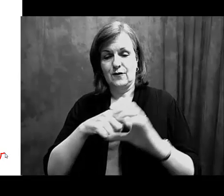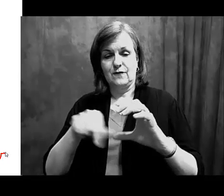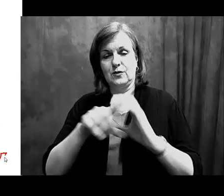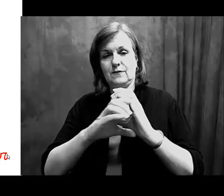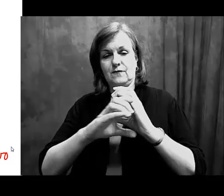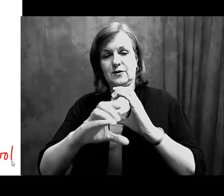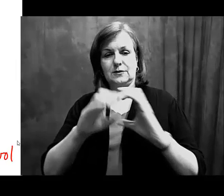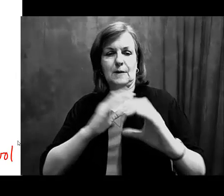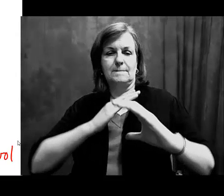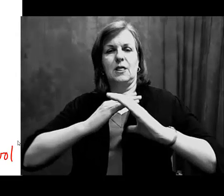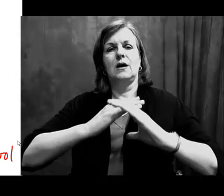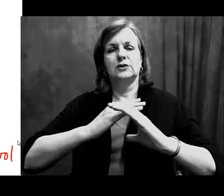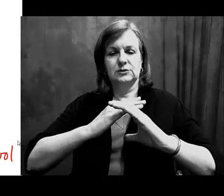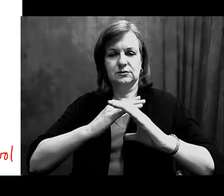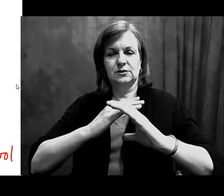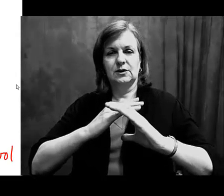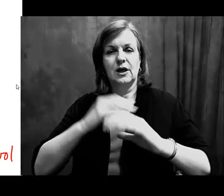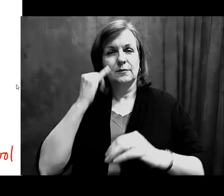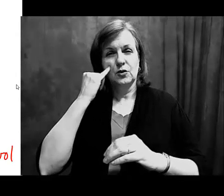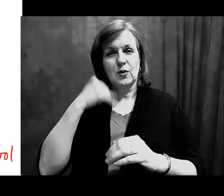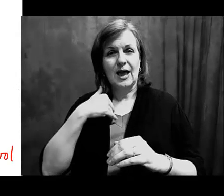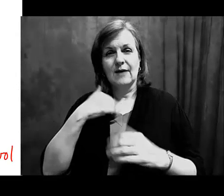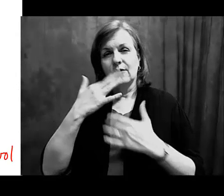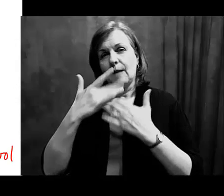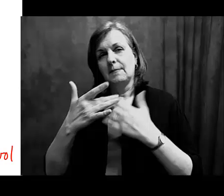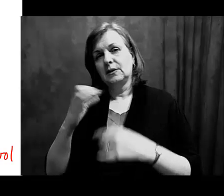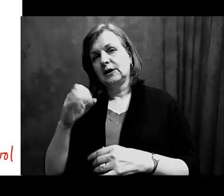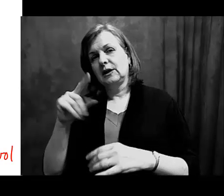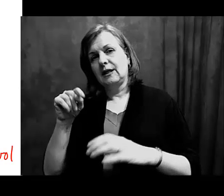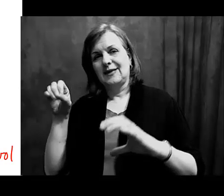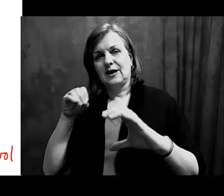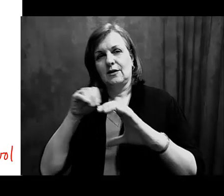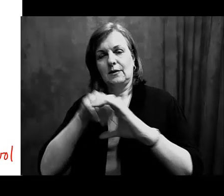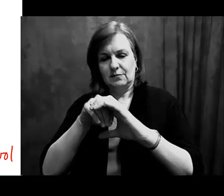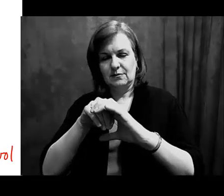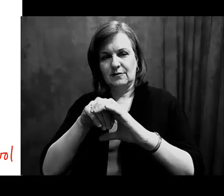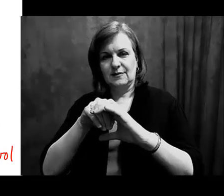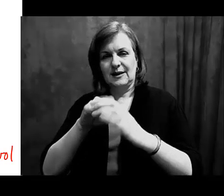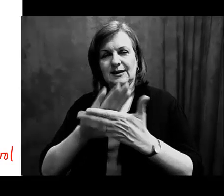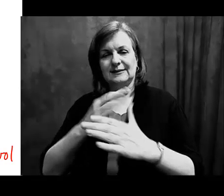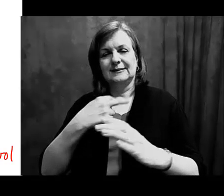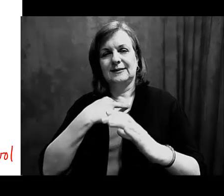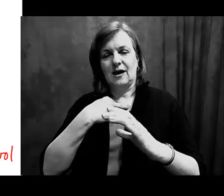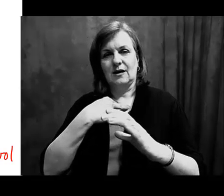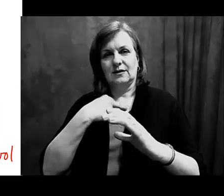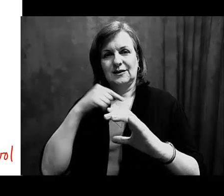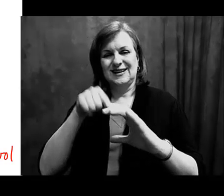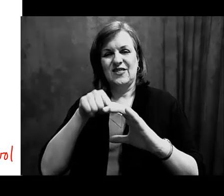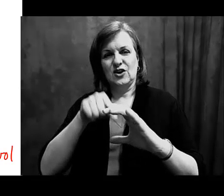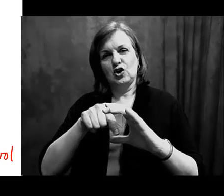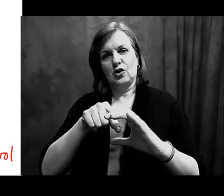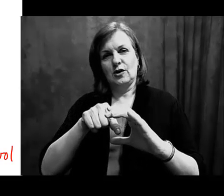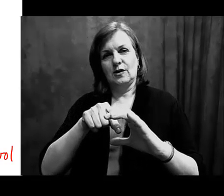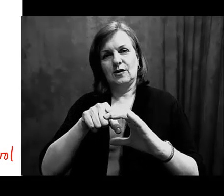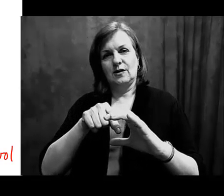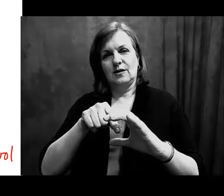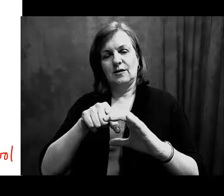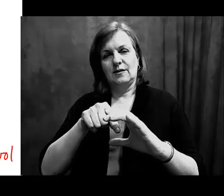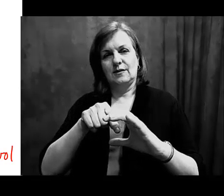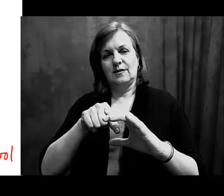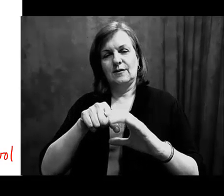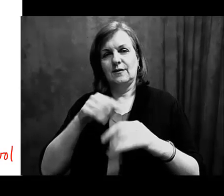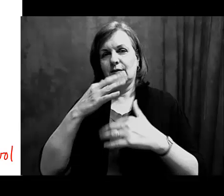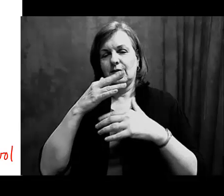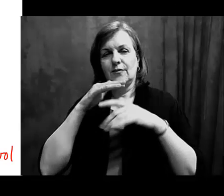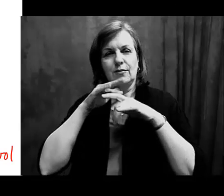it forms a blockage. The blockage means that if you have a blood clot that comes through and gets stuck because of this